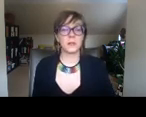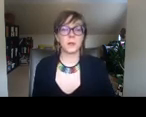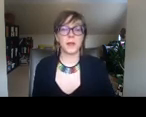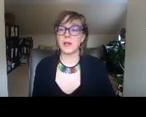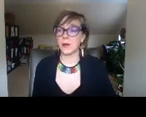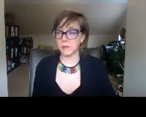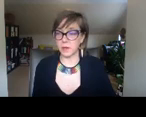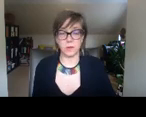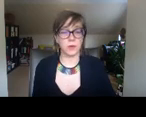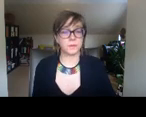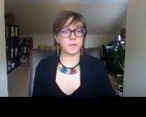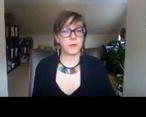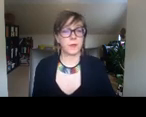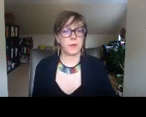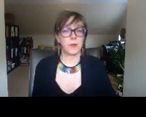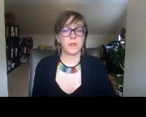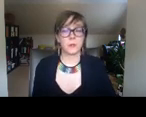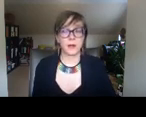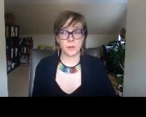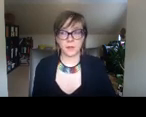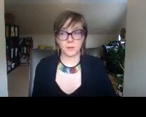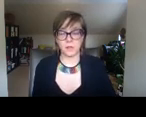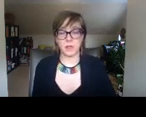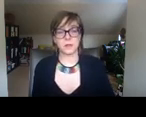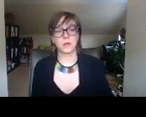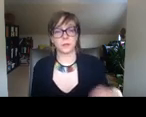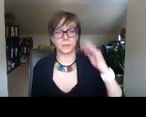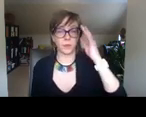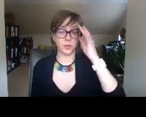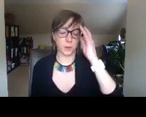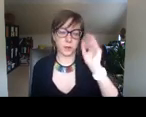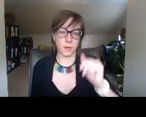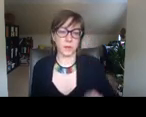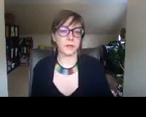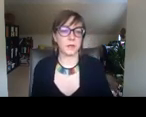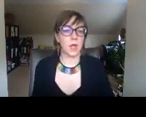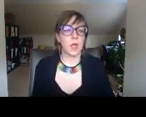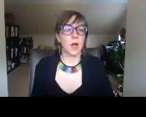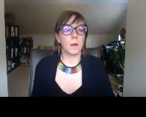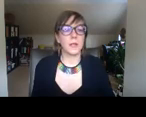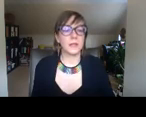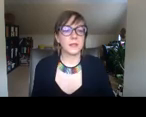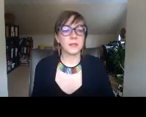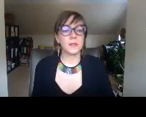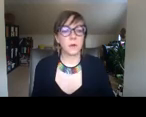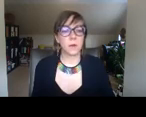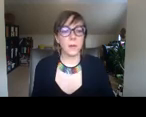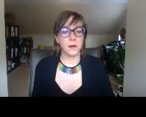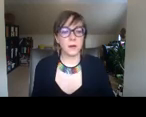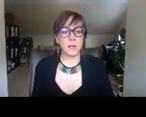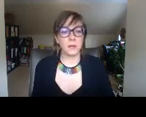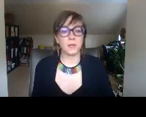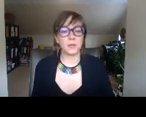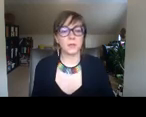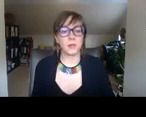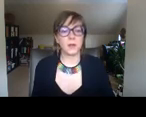Squeezes some humanity out of the encounter. These are backed up by some studies too, which I'm going to talk about next. It still is far better